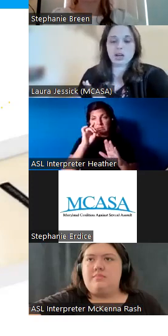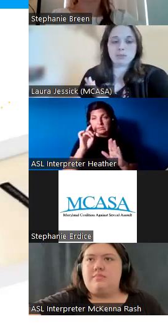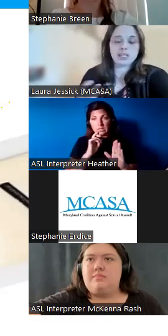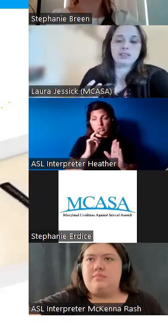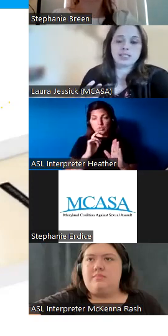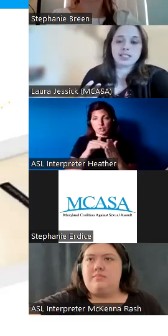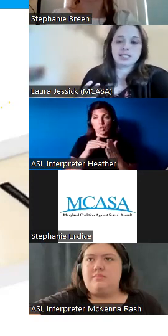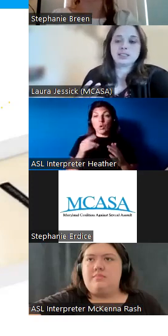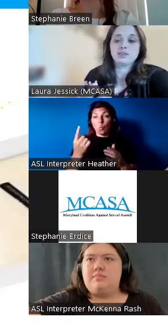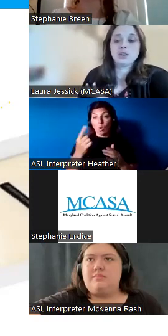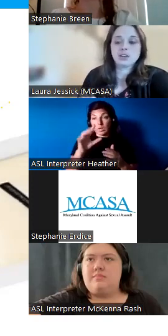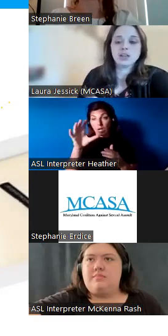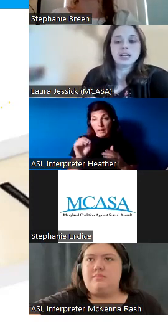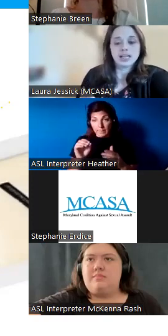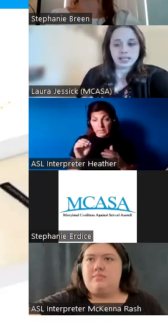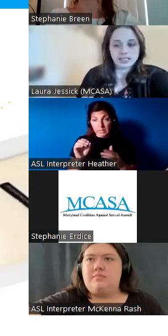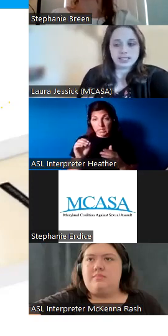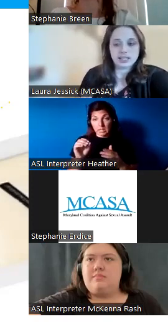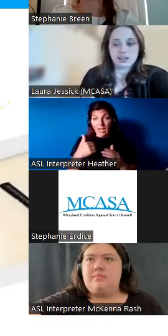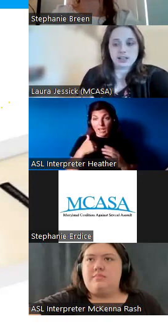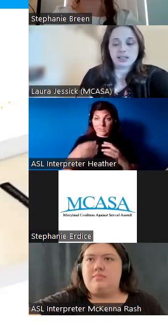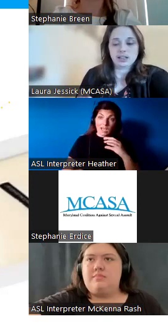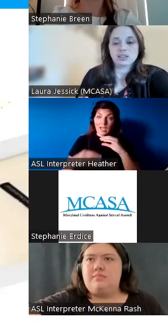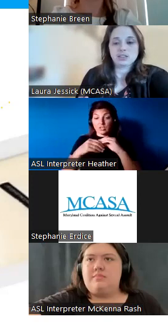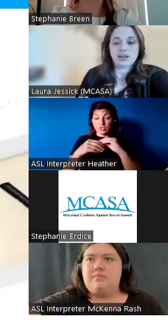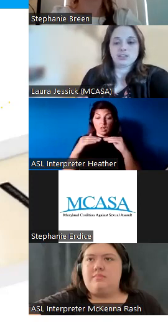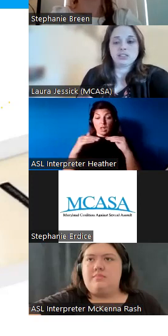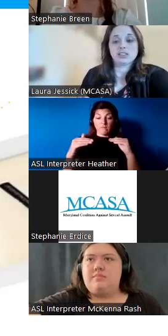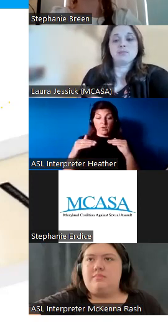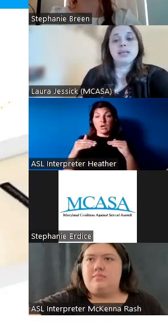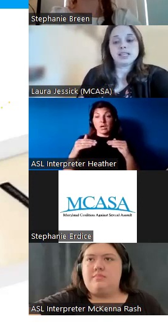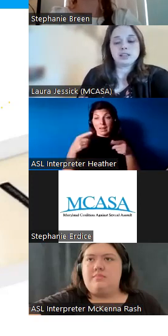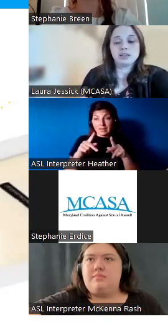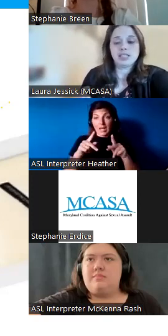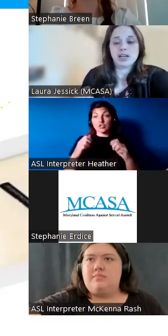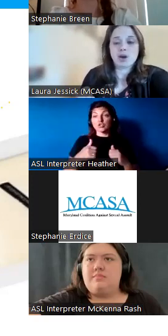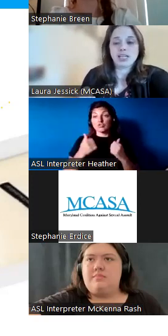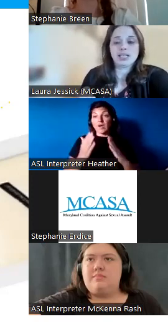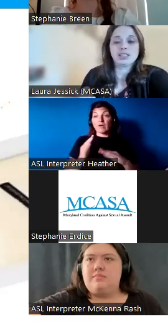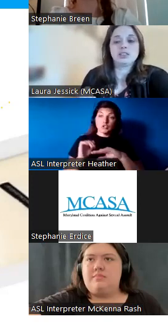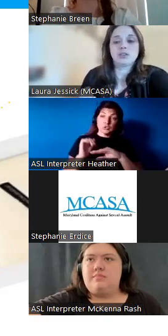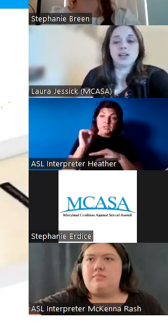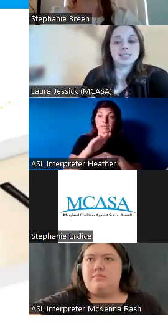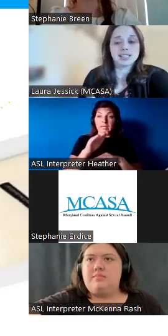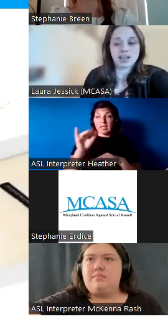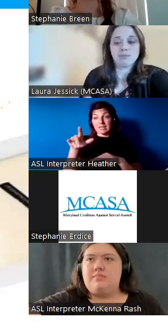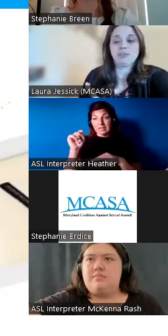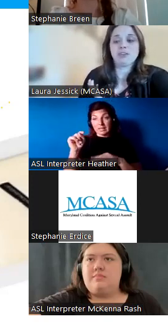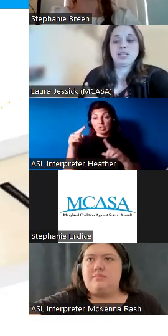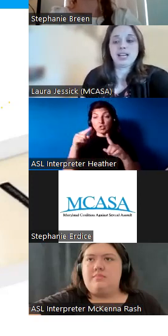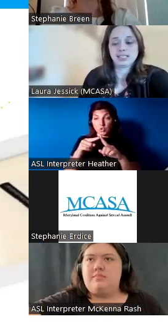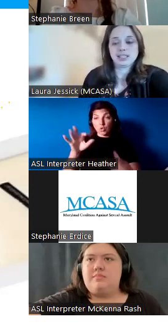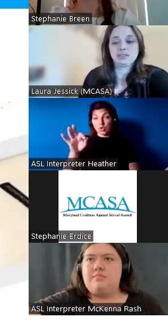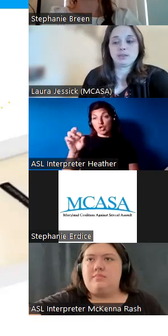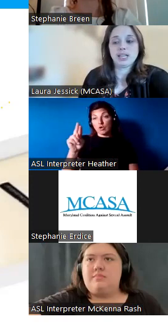One company even takes this further and states that it allows survivors to submit their DIY kit to a forensic lab